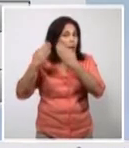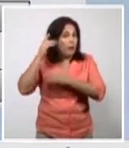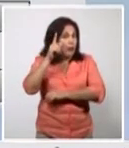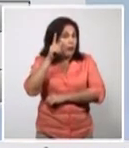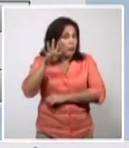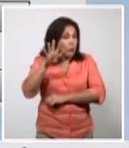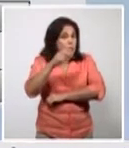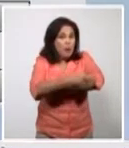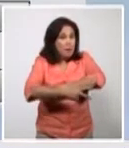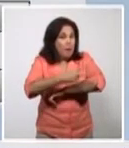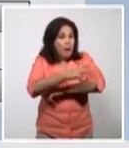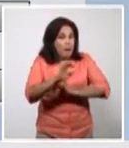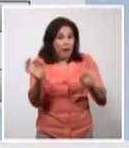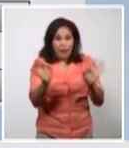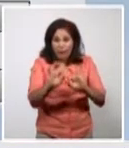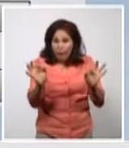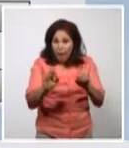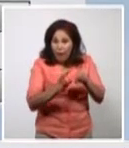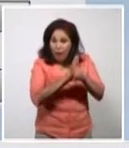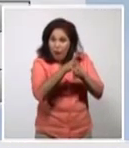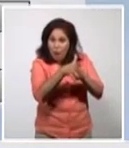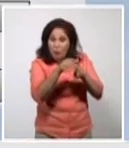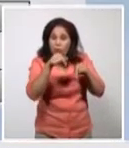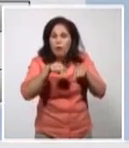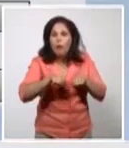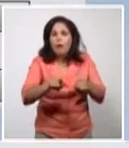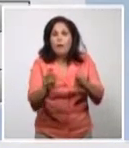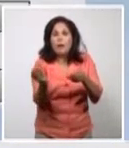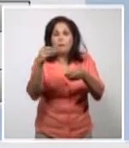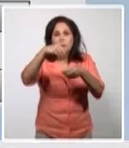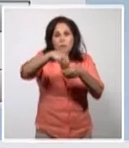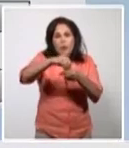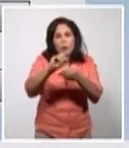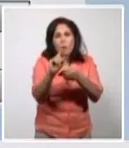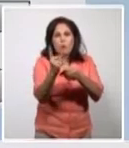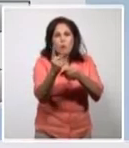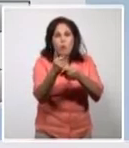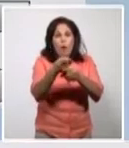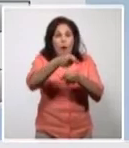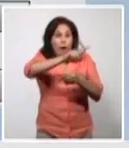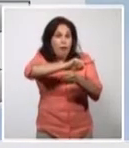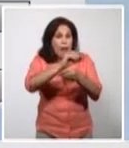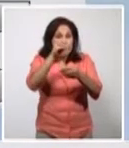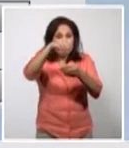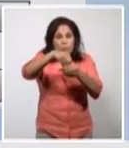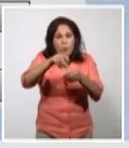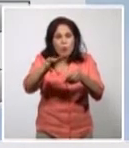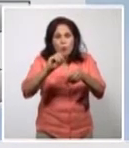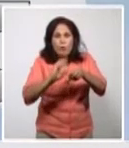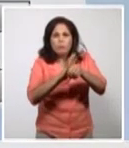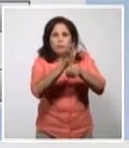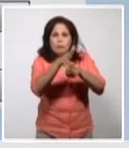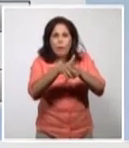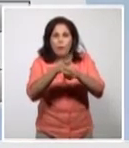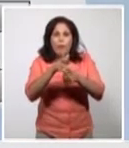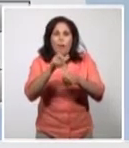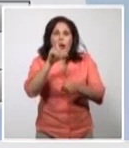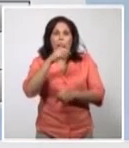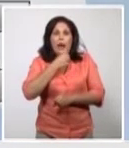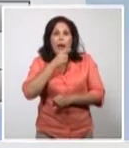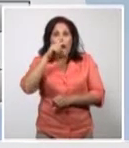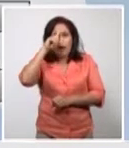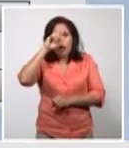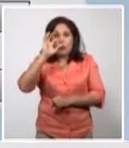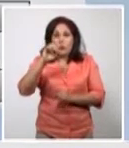not reporting cases, and Lesotho has now been removed from this group. The countries that are still reporting